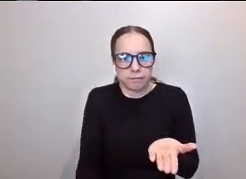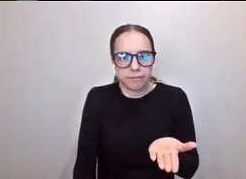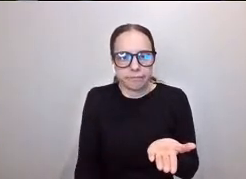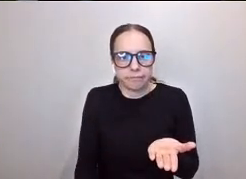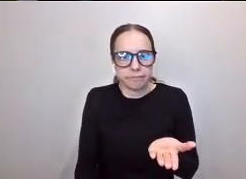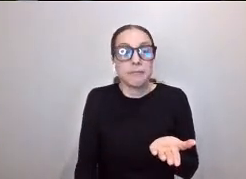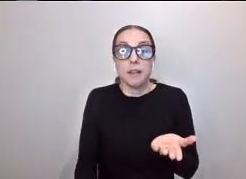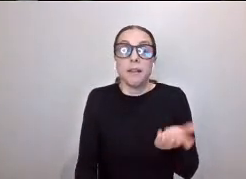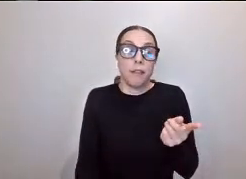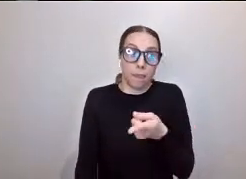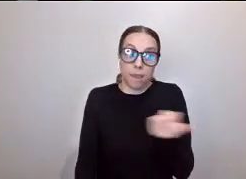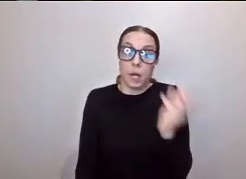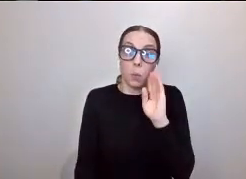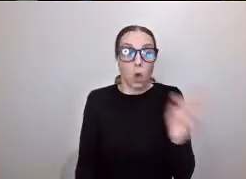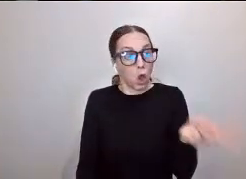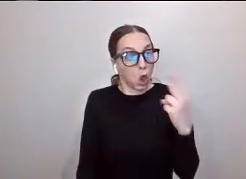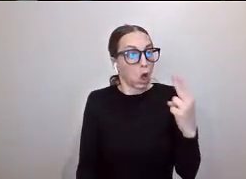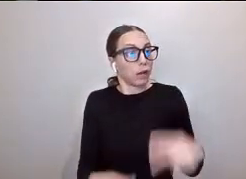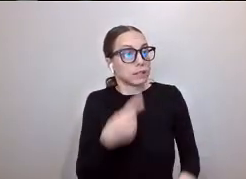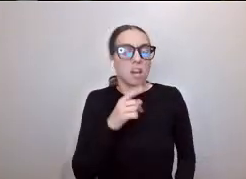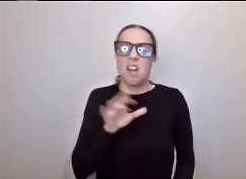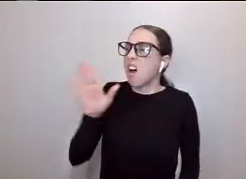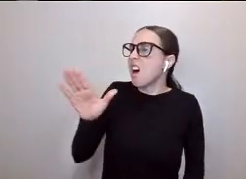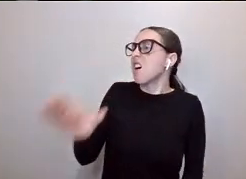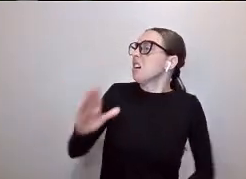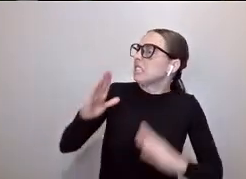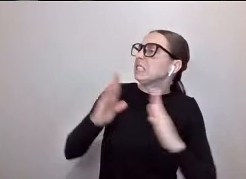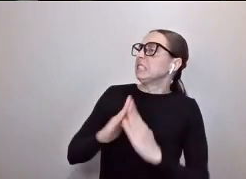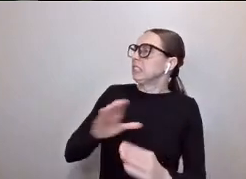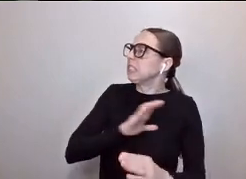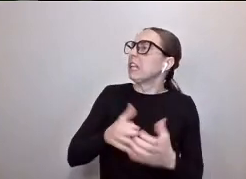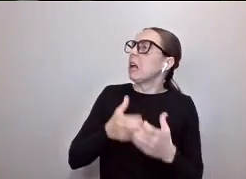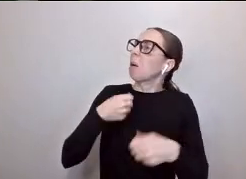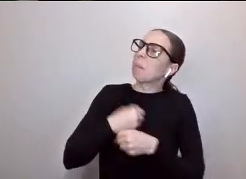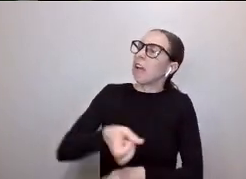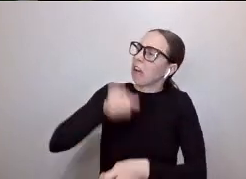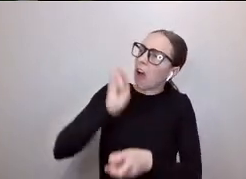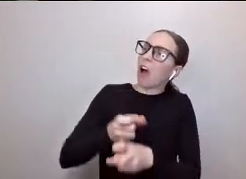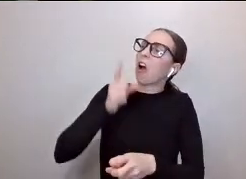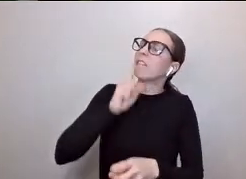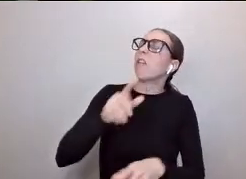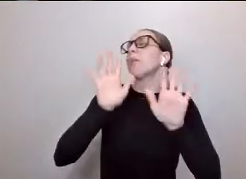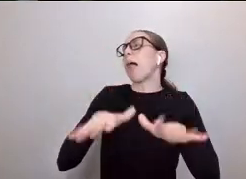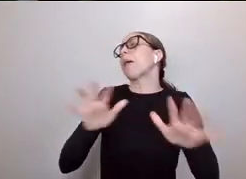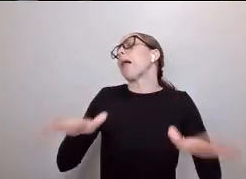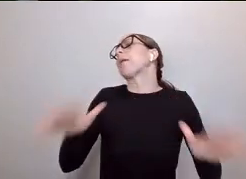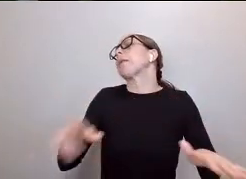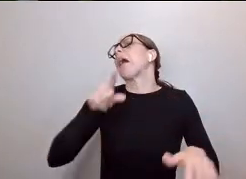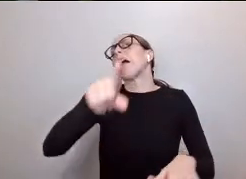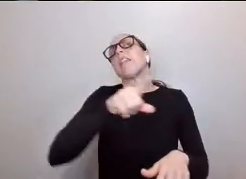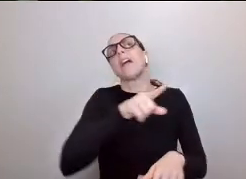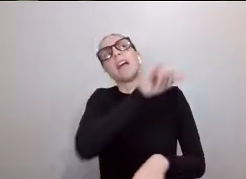city council made it hard for blah, blah, blah, tied the hands of the chief. And in the